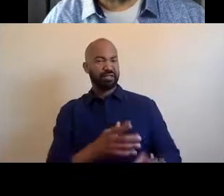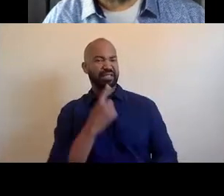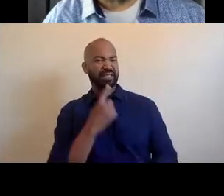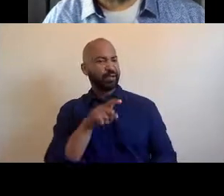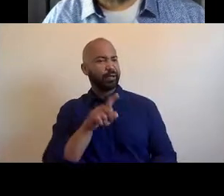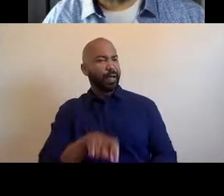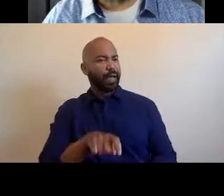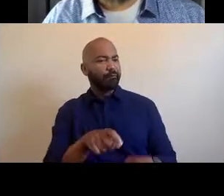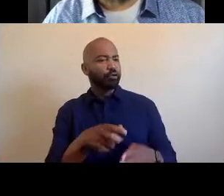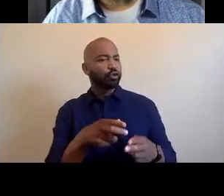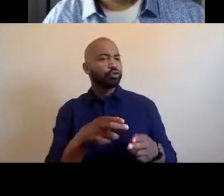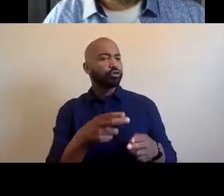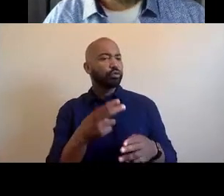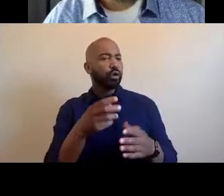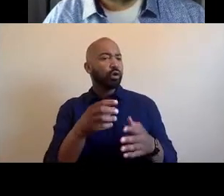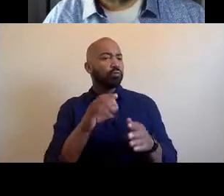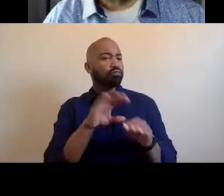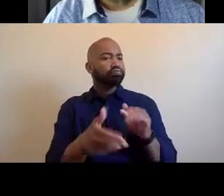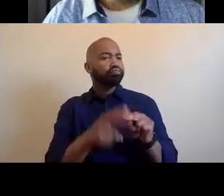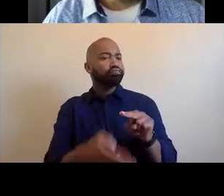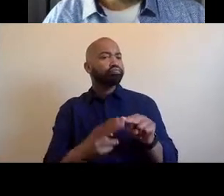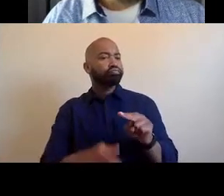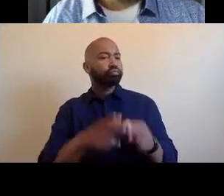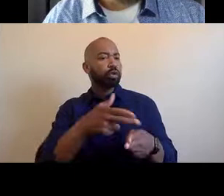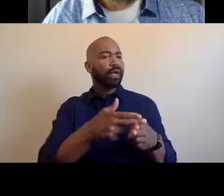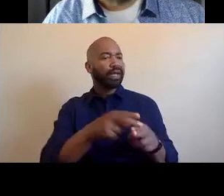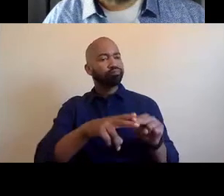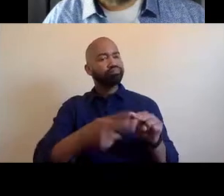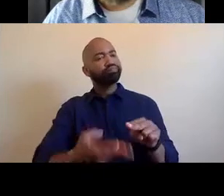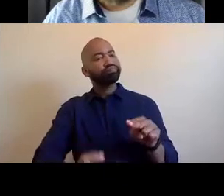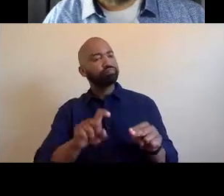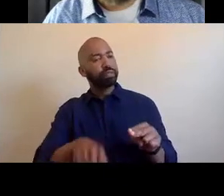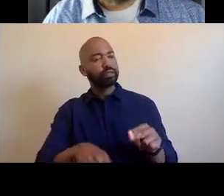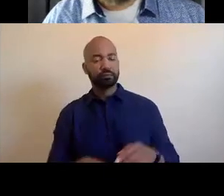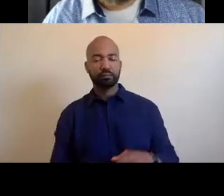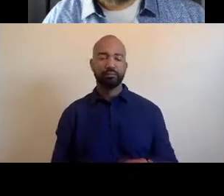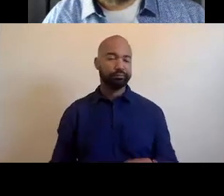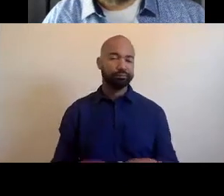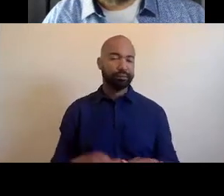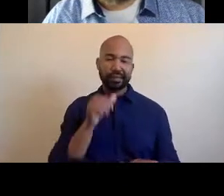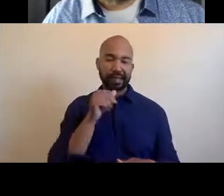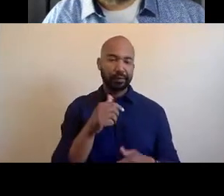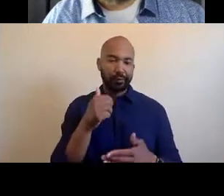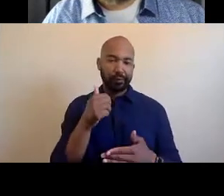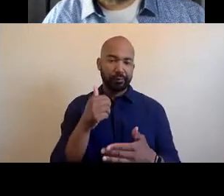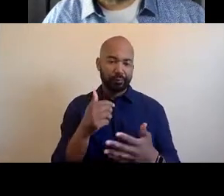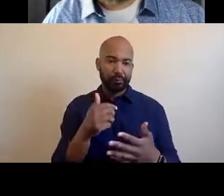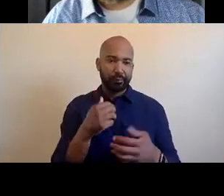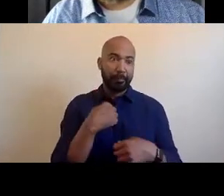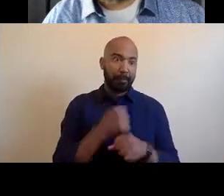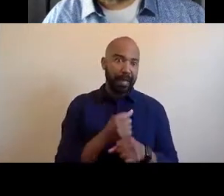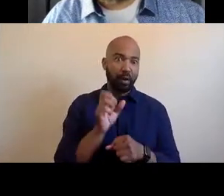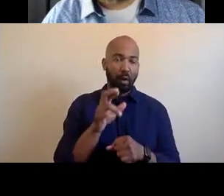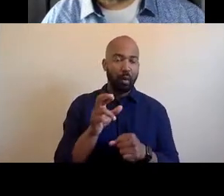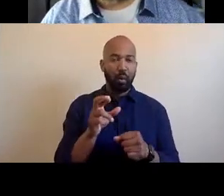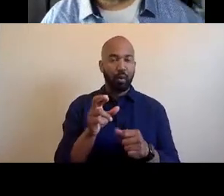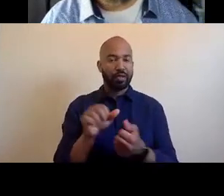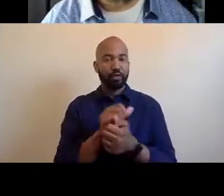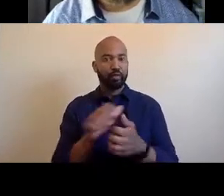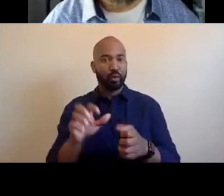That's not a silver bullet. That's not gonna, make or break people, but it can help in terms